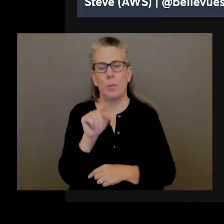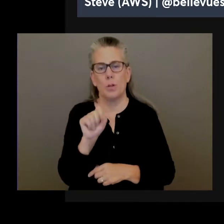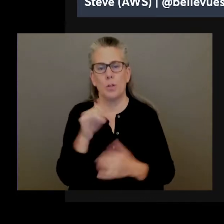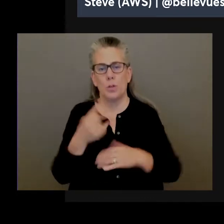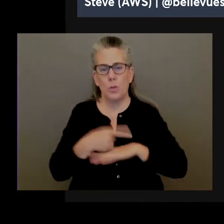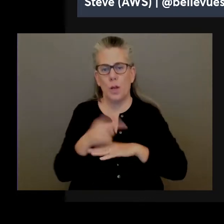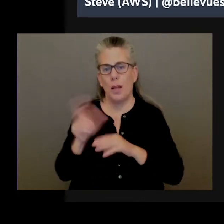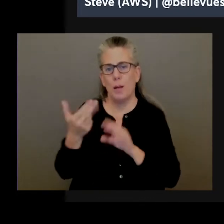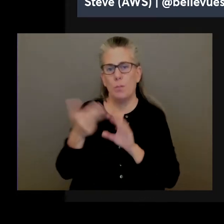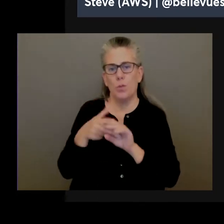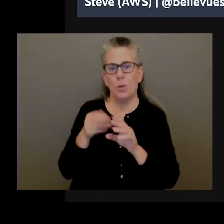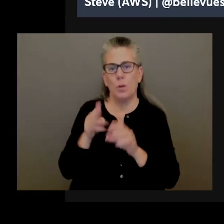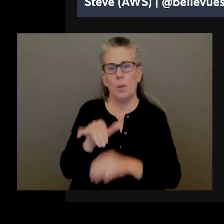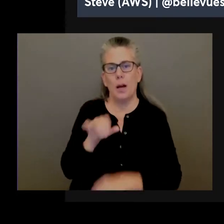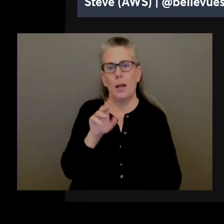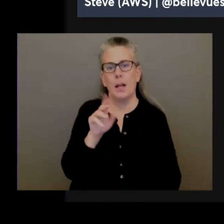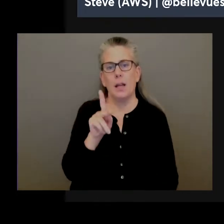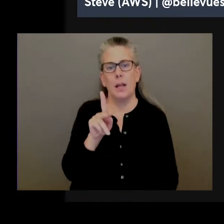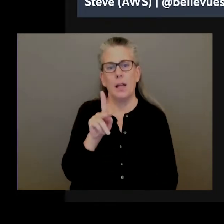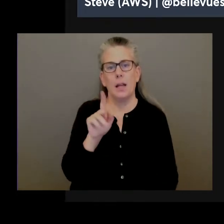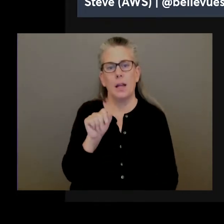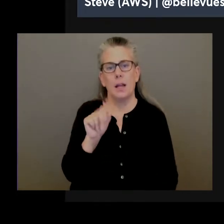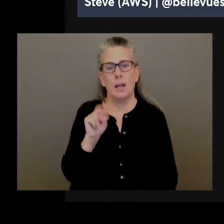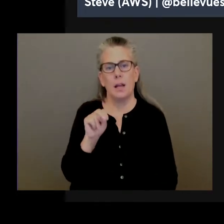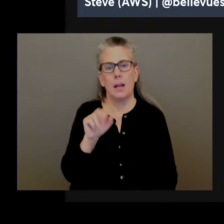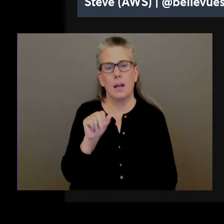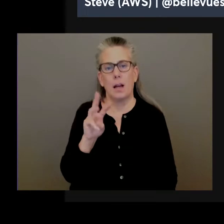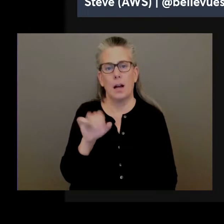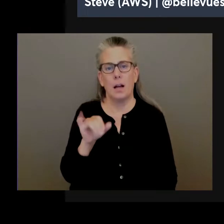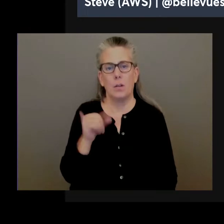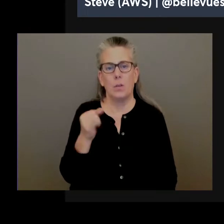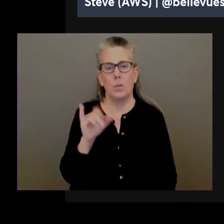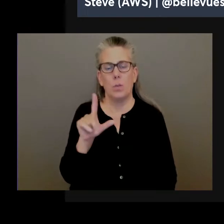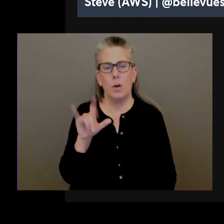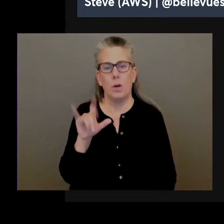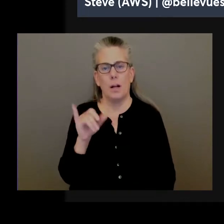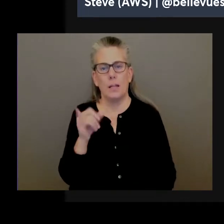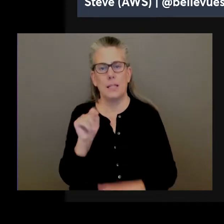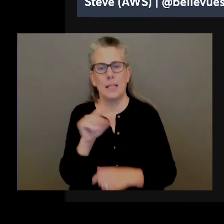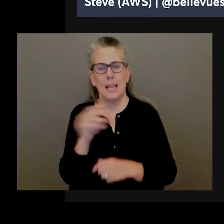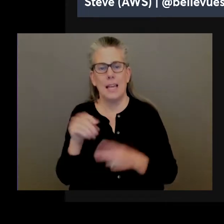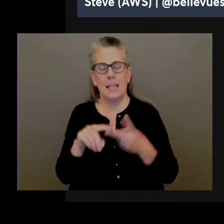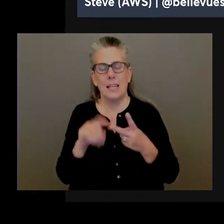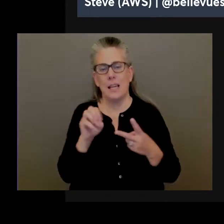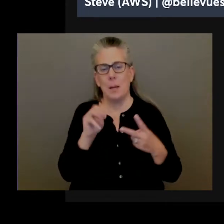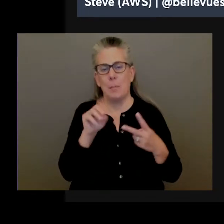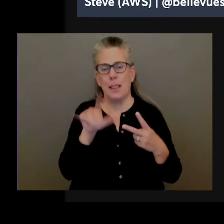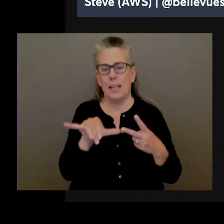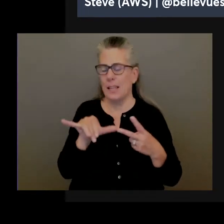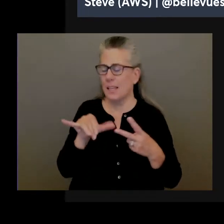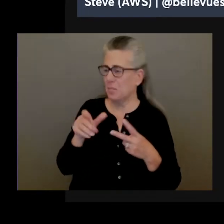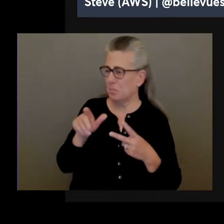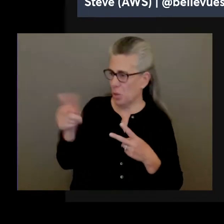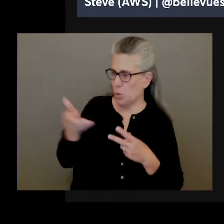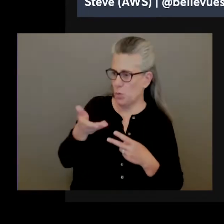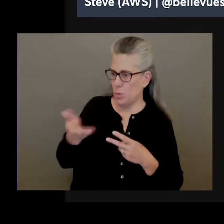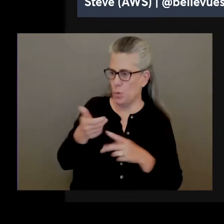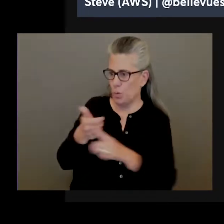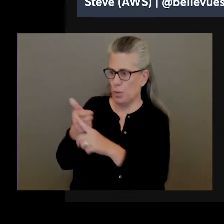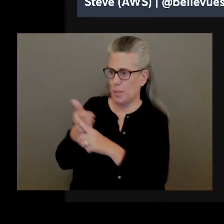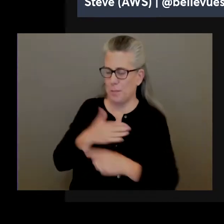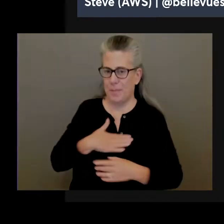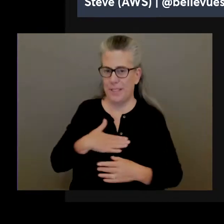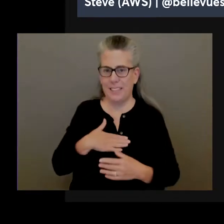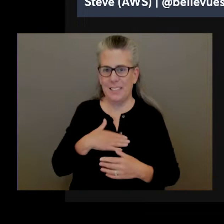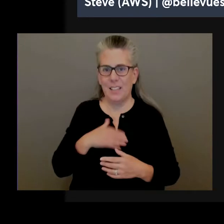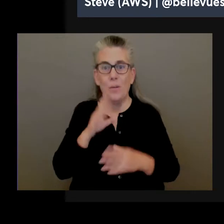Emily. Hey guys, introduce yourselves and please tell our audience a little bit about what you do at AWS. Hey Steve, thanks for having